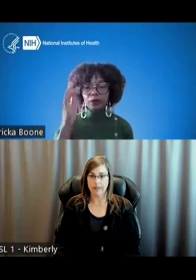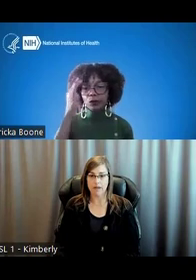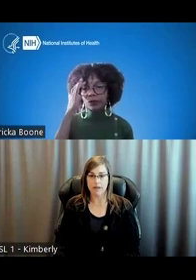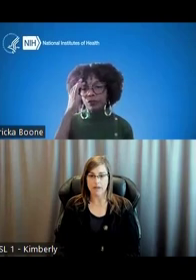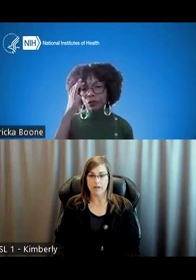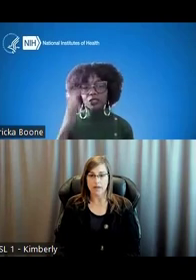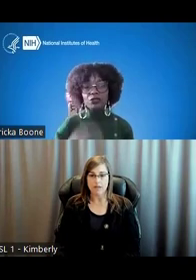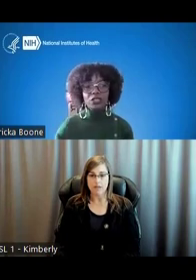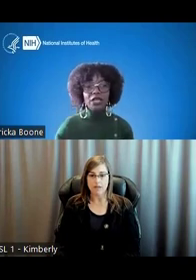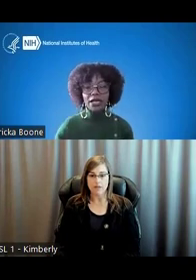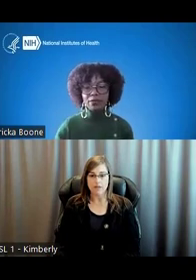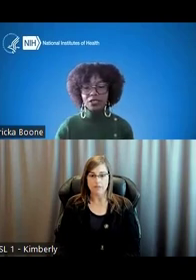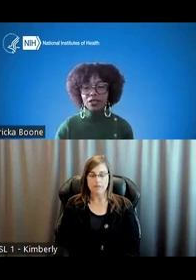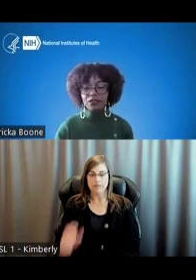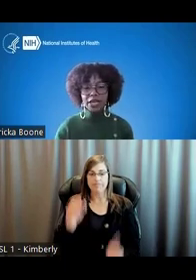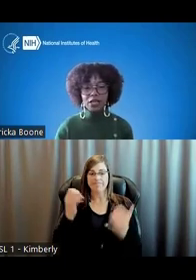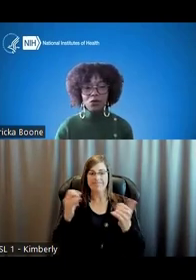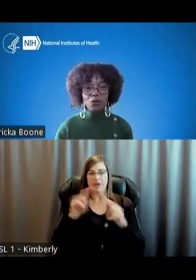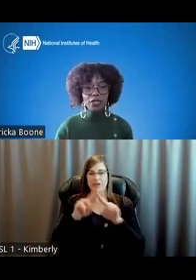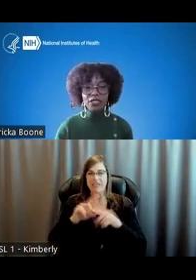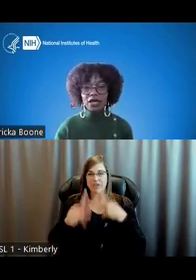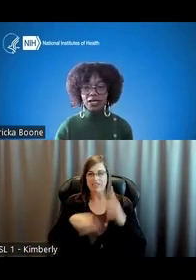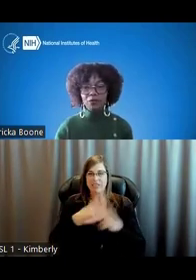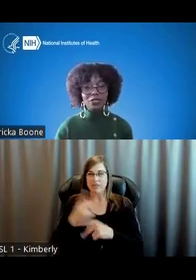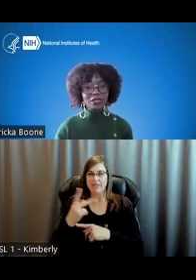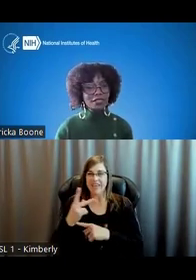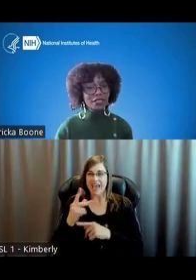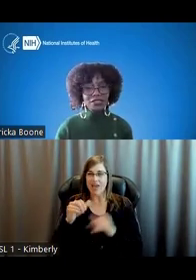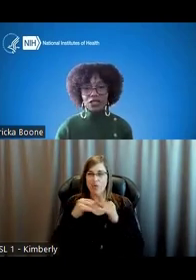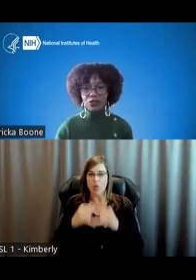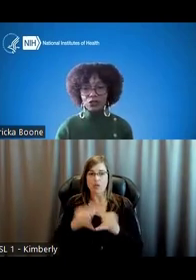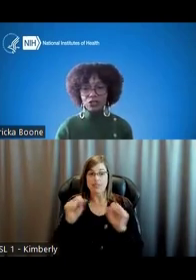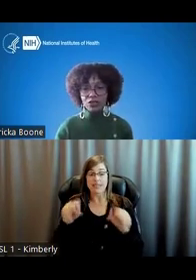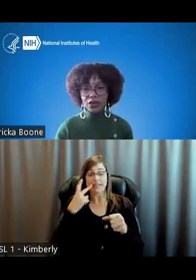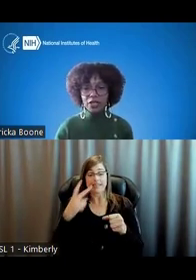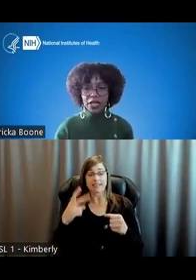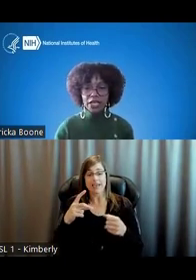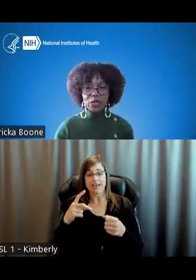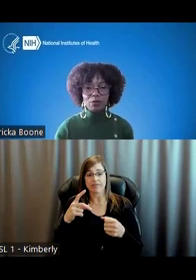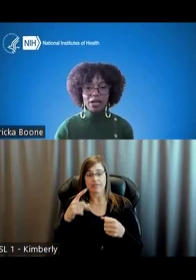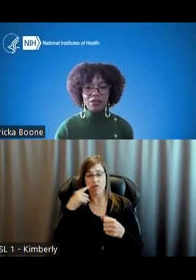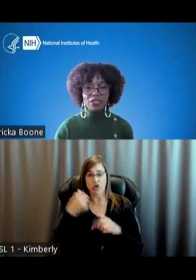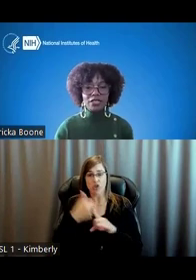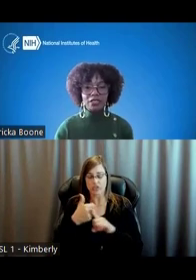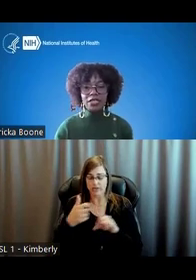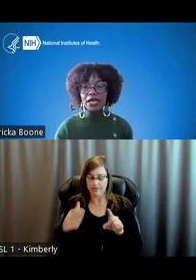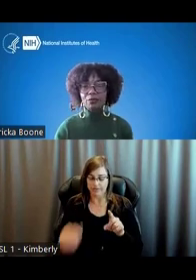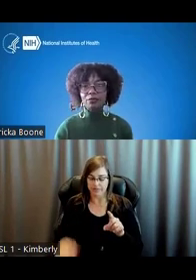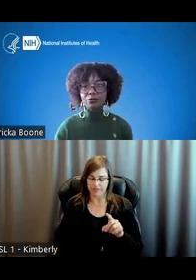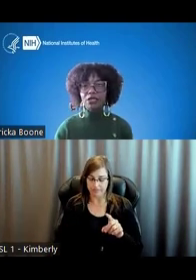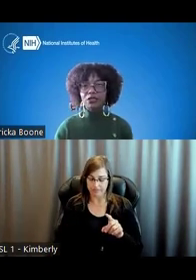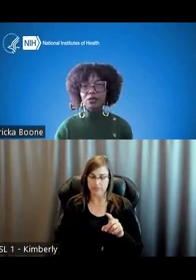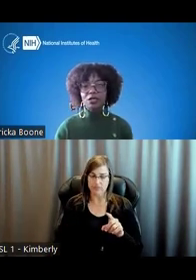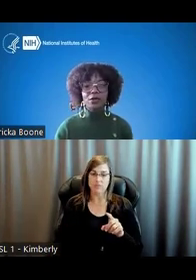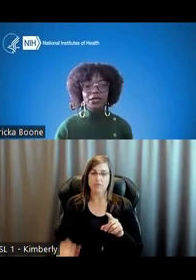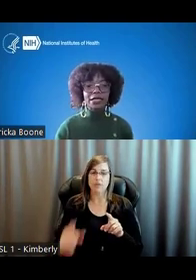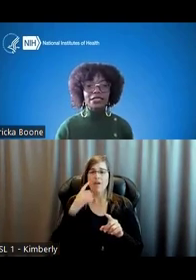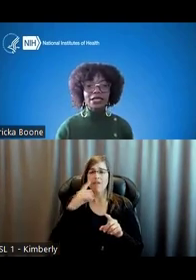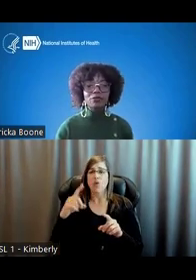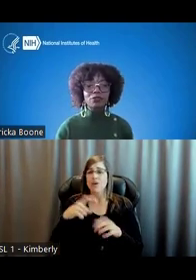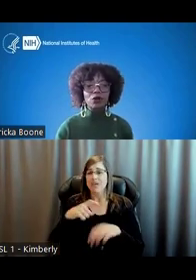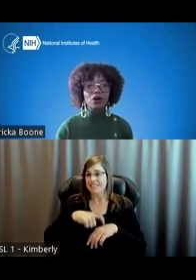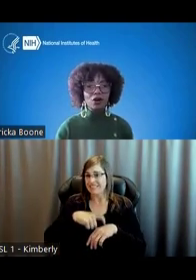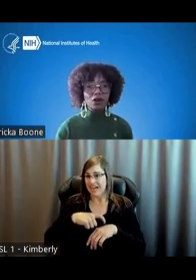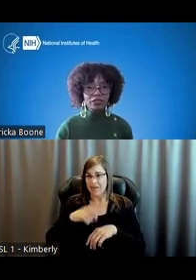So now briefly we'll review the different types of K awards. You can see this here for yourself. Keep in mind, for the sake of time, I'm not going to be going